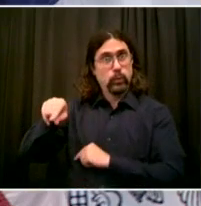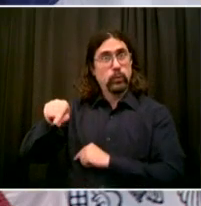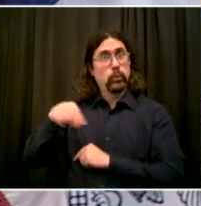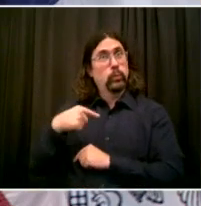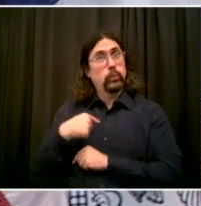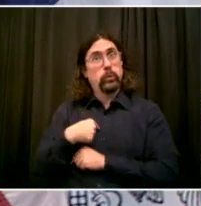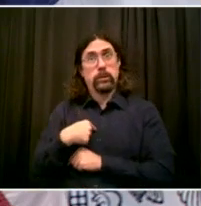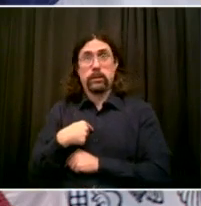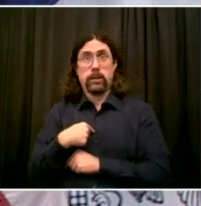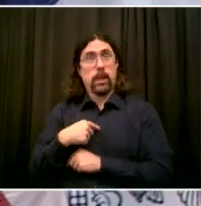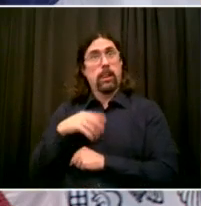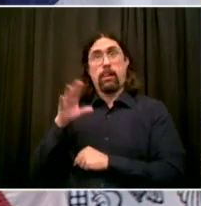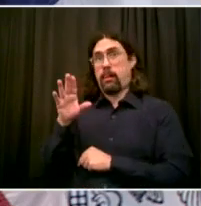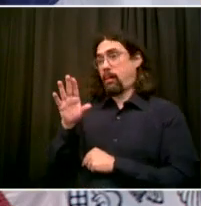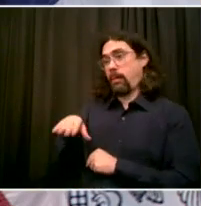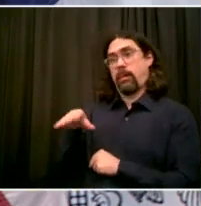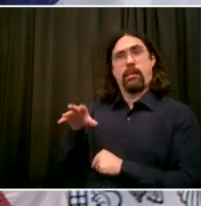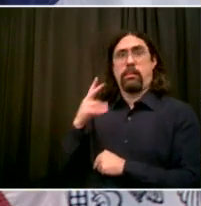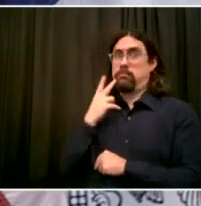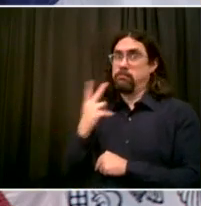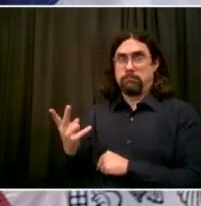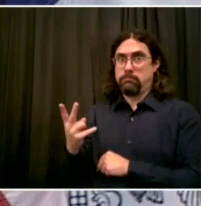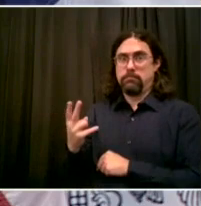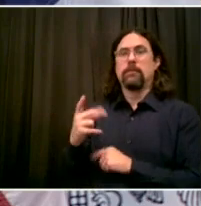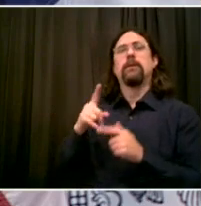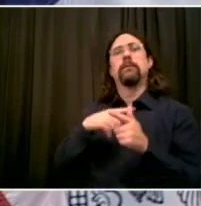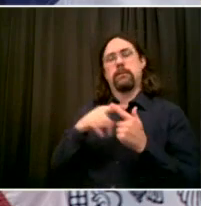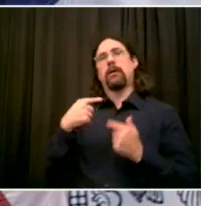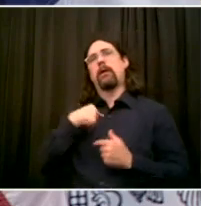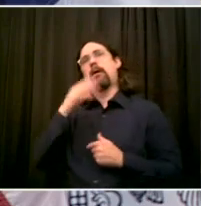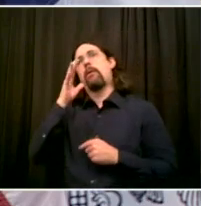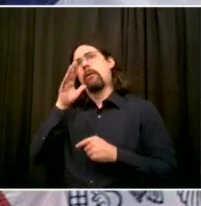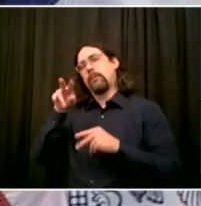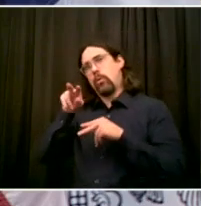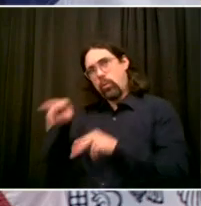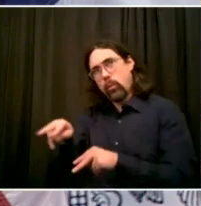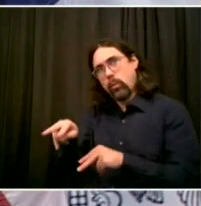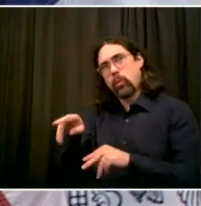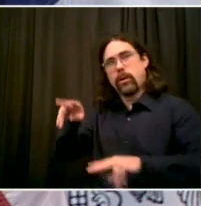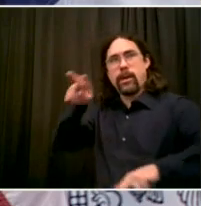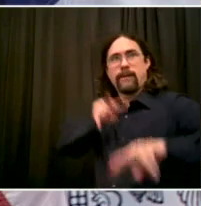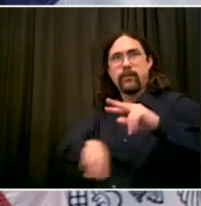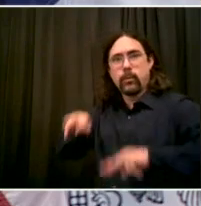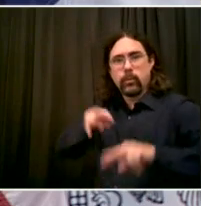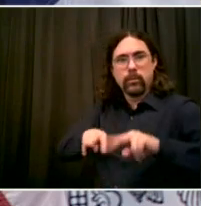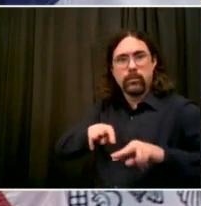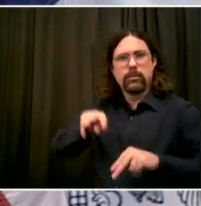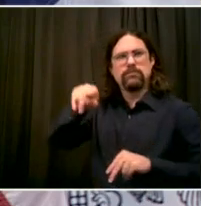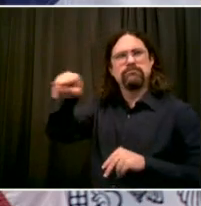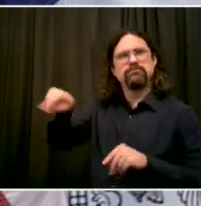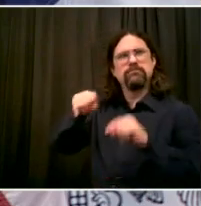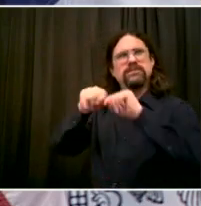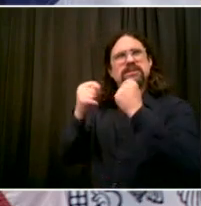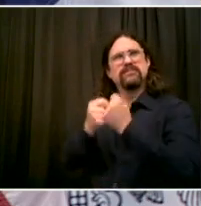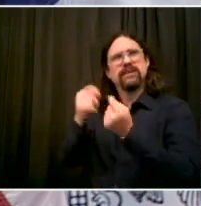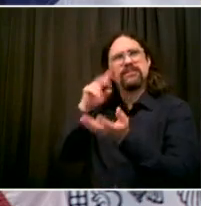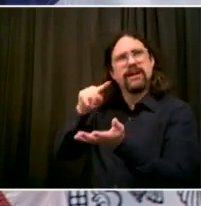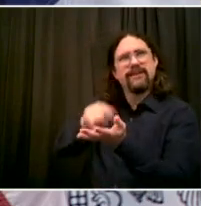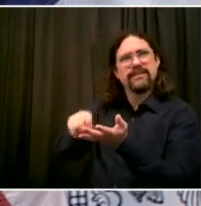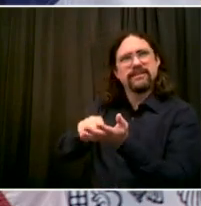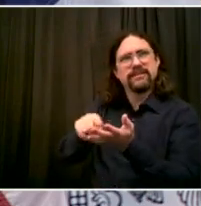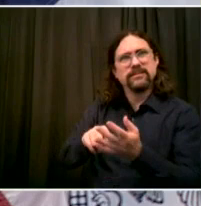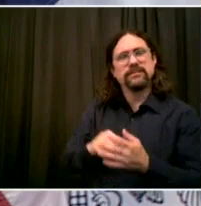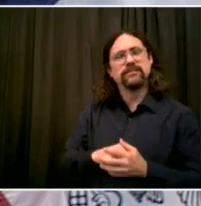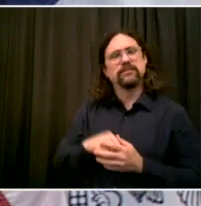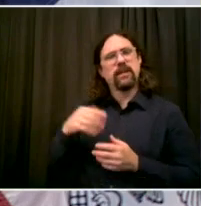there to be a fast, clear disciplinary process. But it's also an objective process that figures out where discipline is